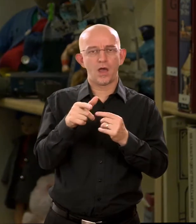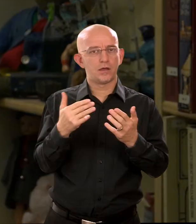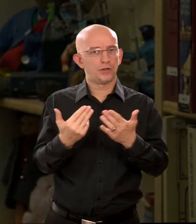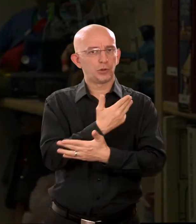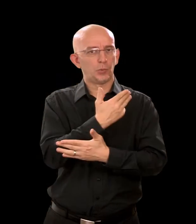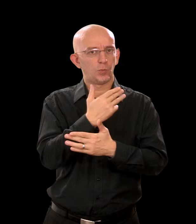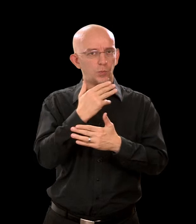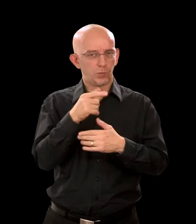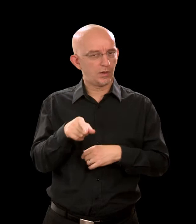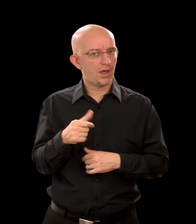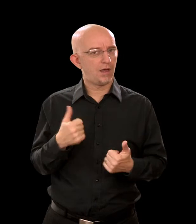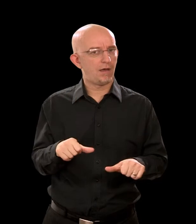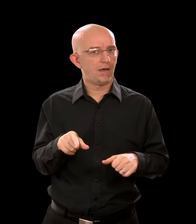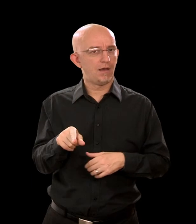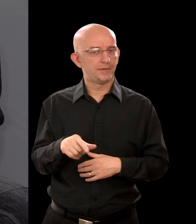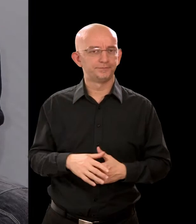innovation.